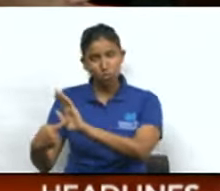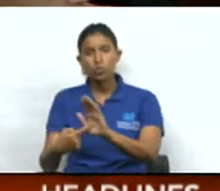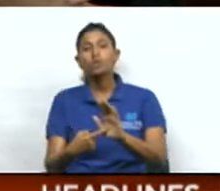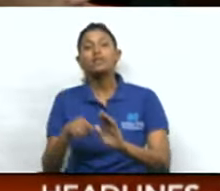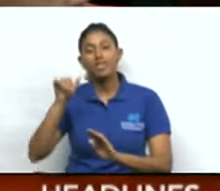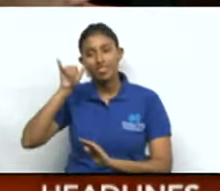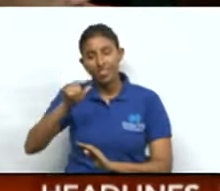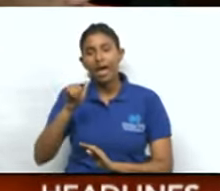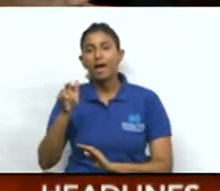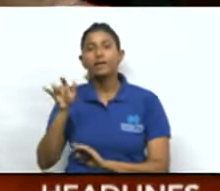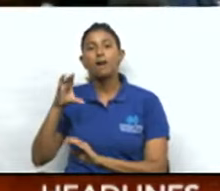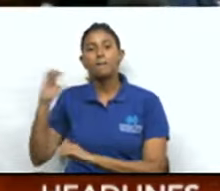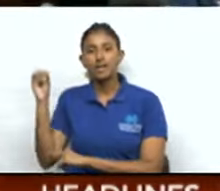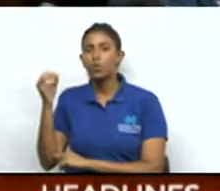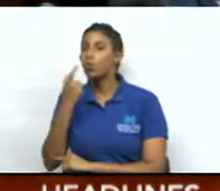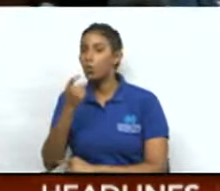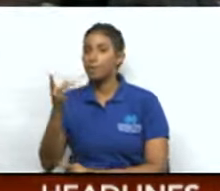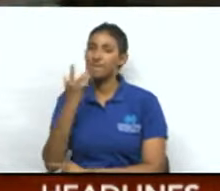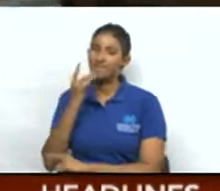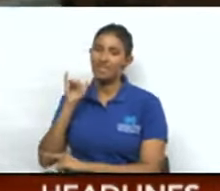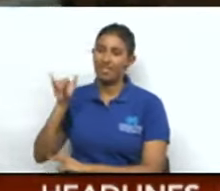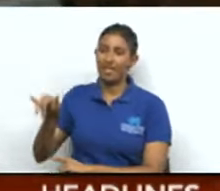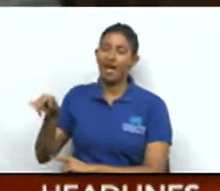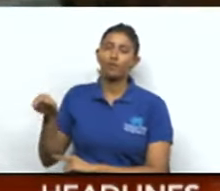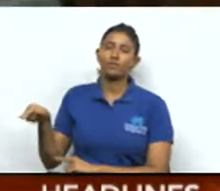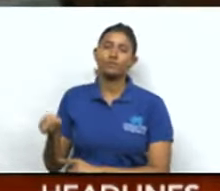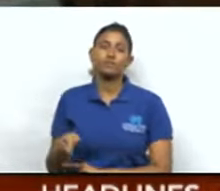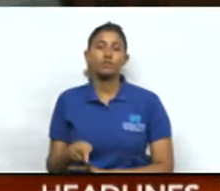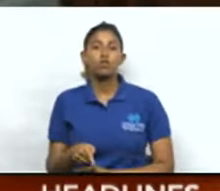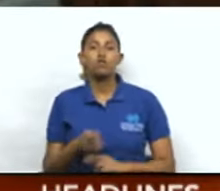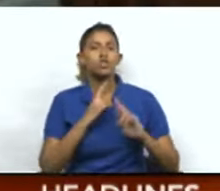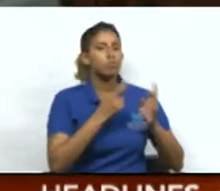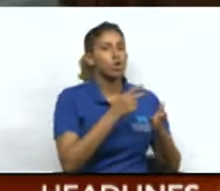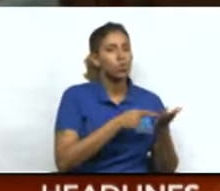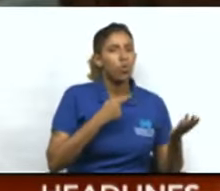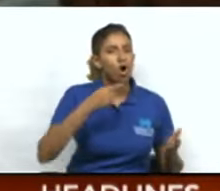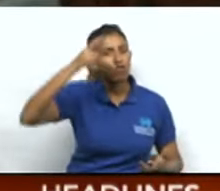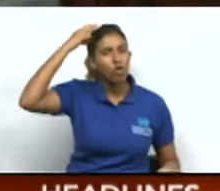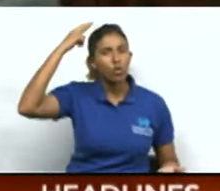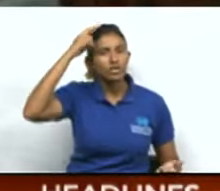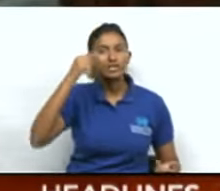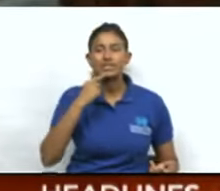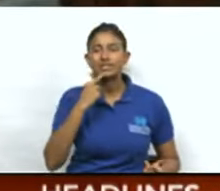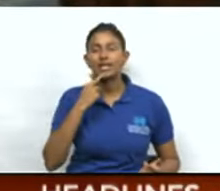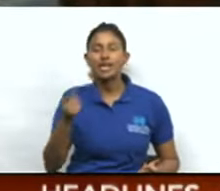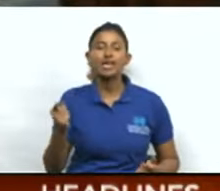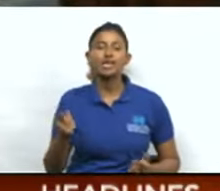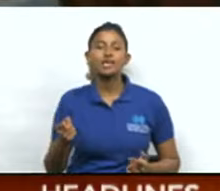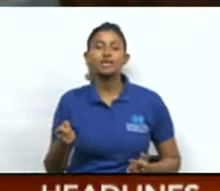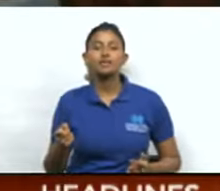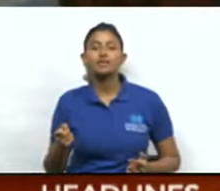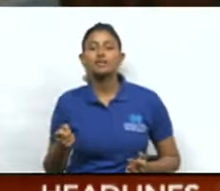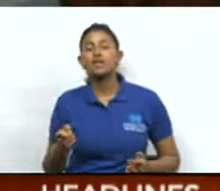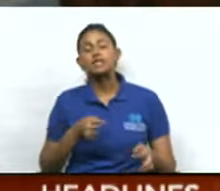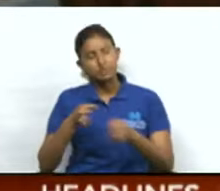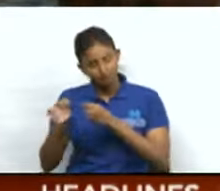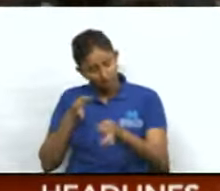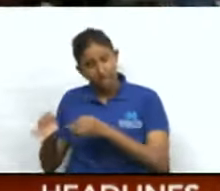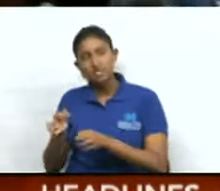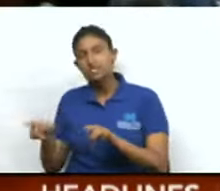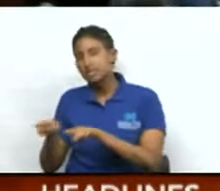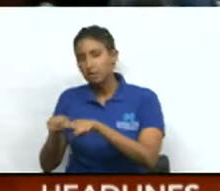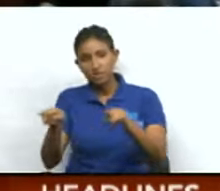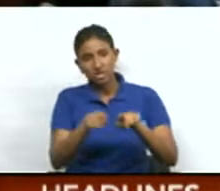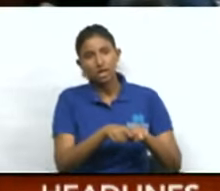People's National Movement government. The PM's response: thou dost protest too much. Tell that to the Committee of Parliament. Akash